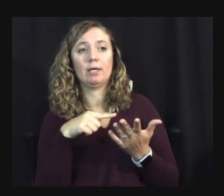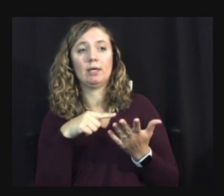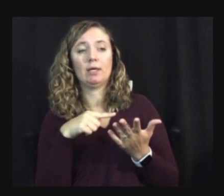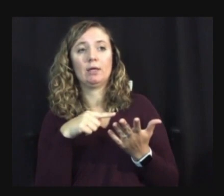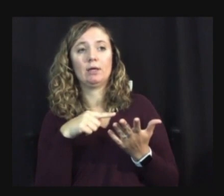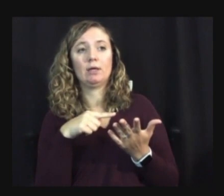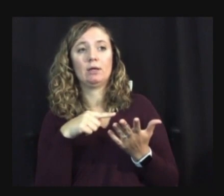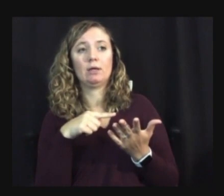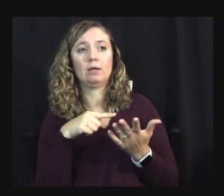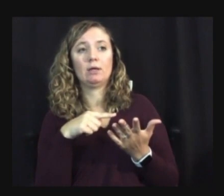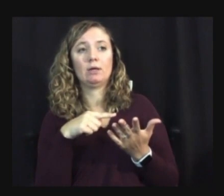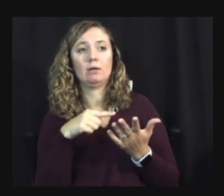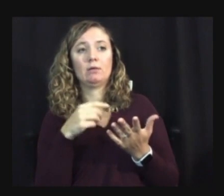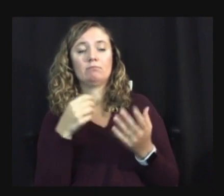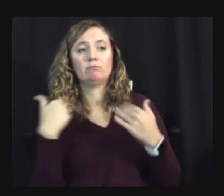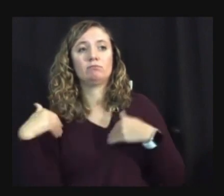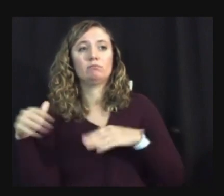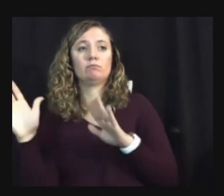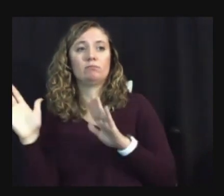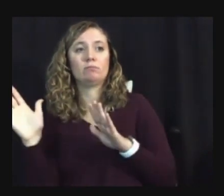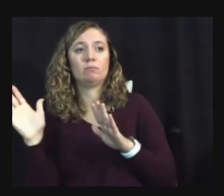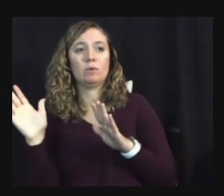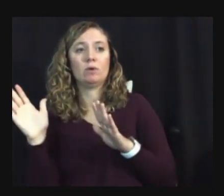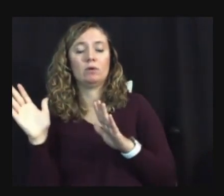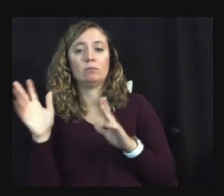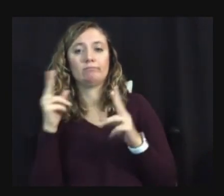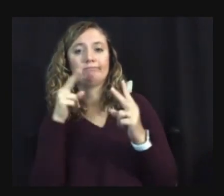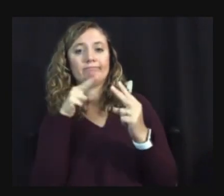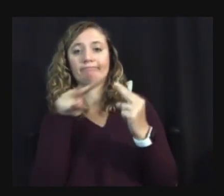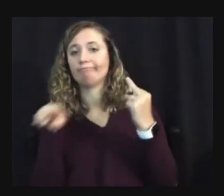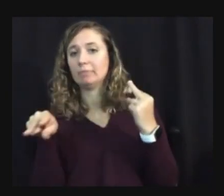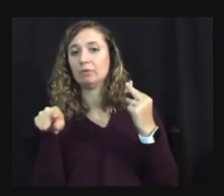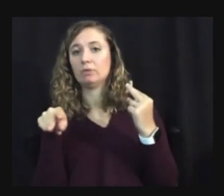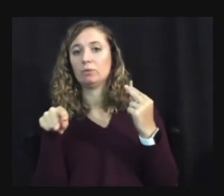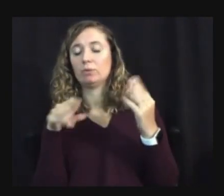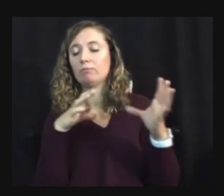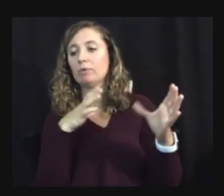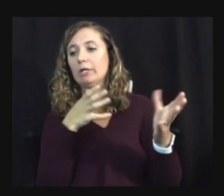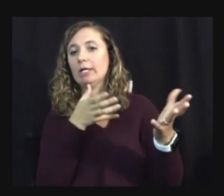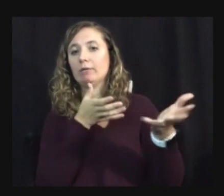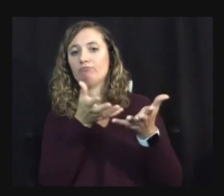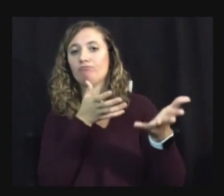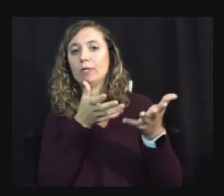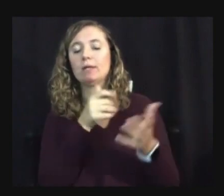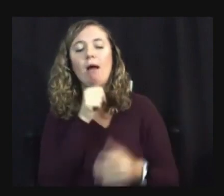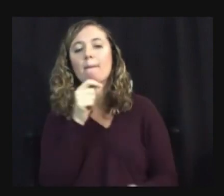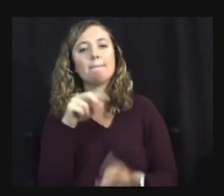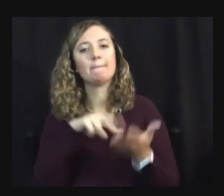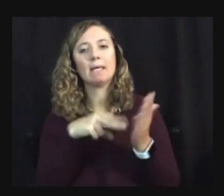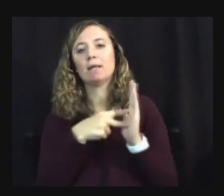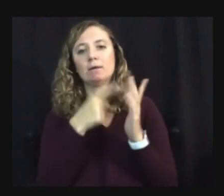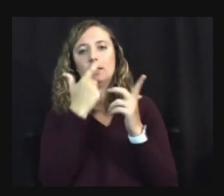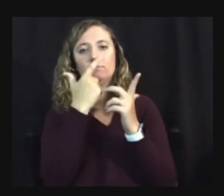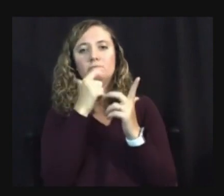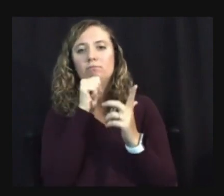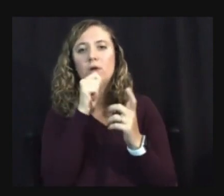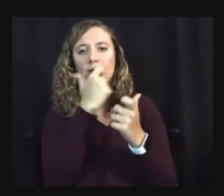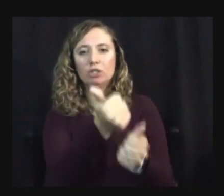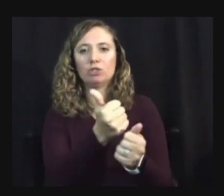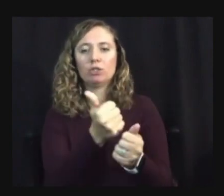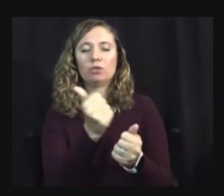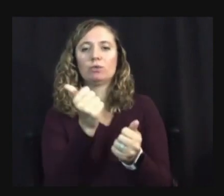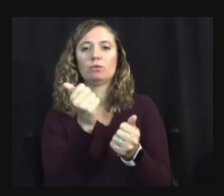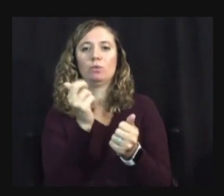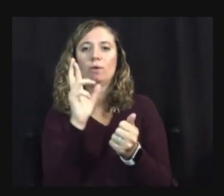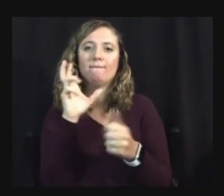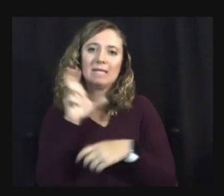during an interaction. But it's true that it doesn't mean that we're not interested or we're not invested in the